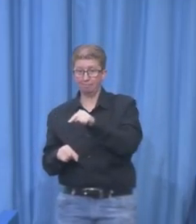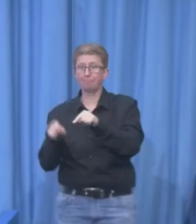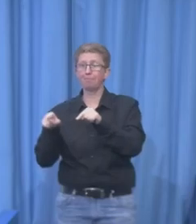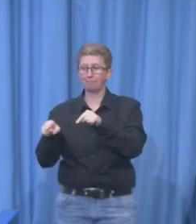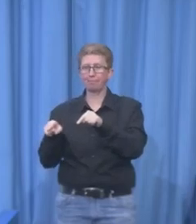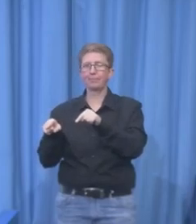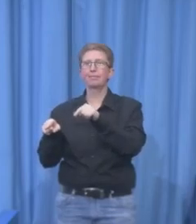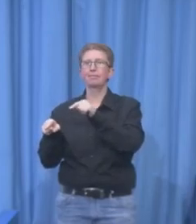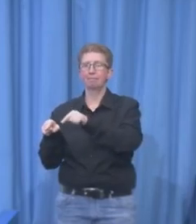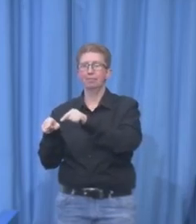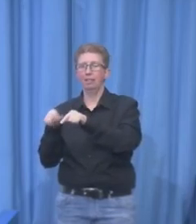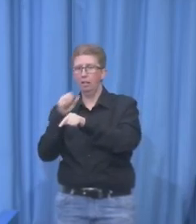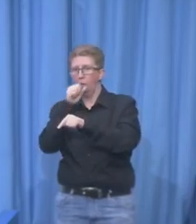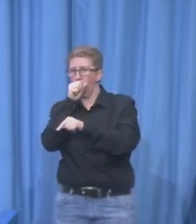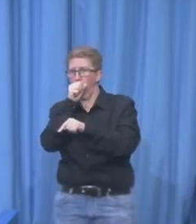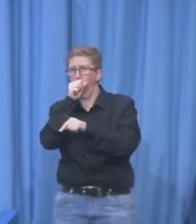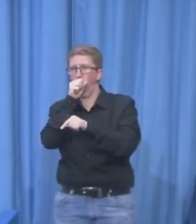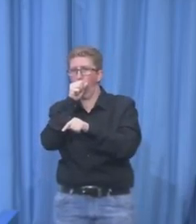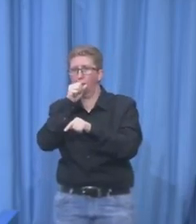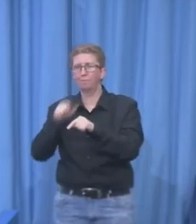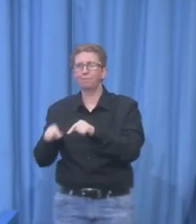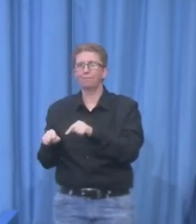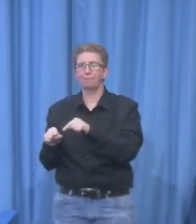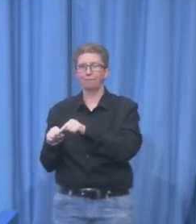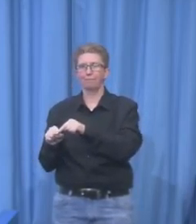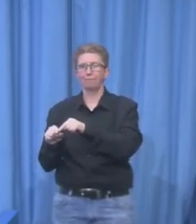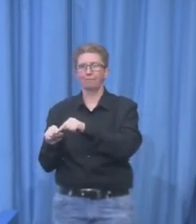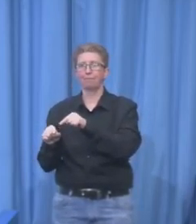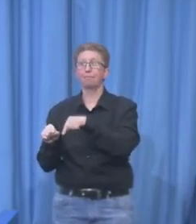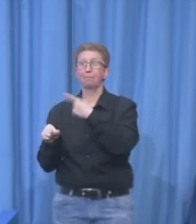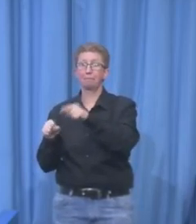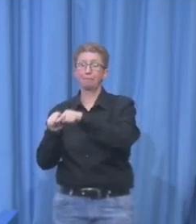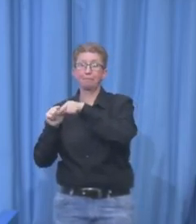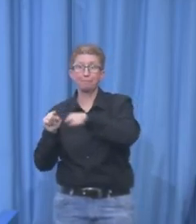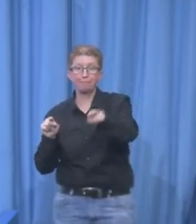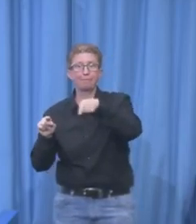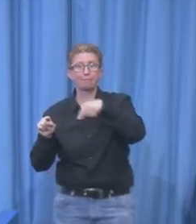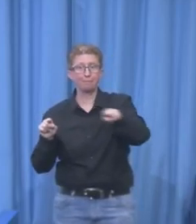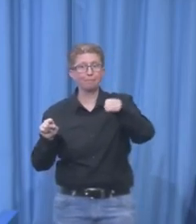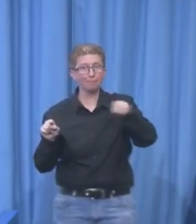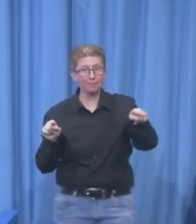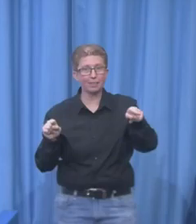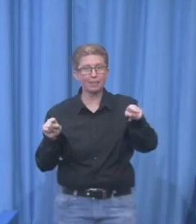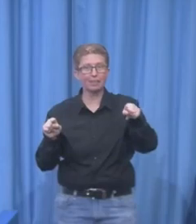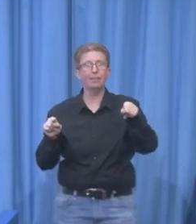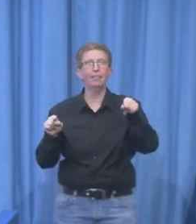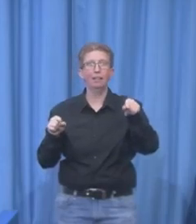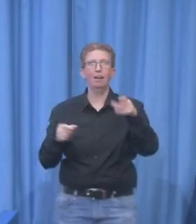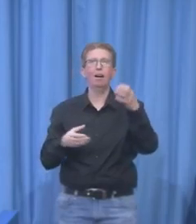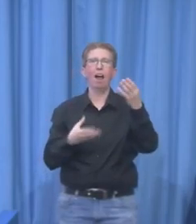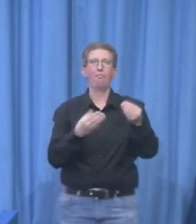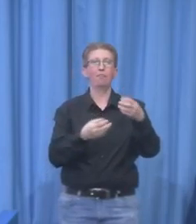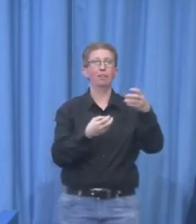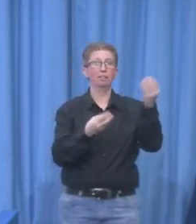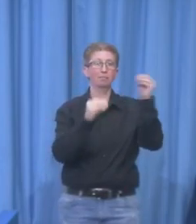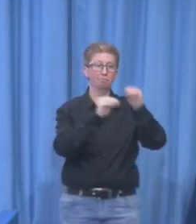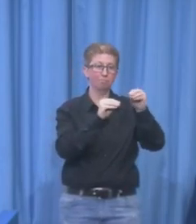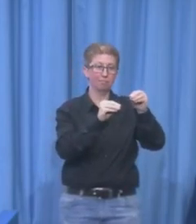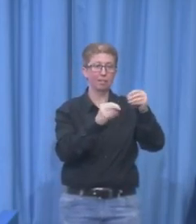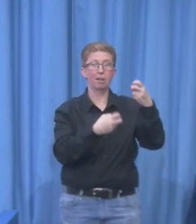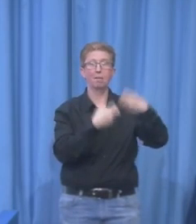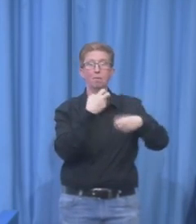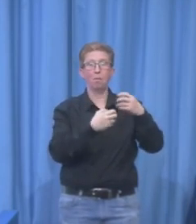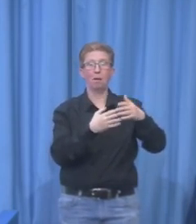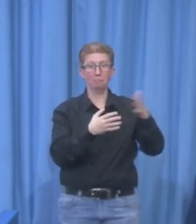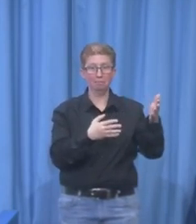work. How do they get them back out to work? They get them back out to work through apprenticeships and also through internships. So I just think